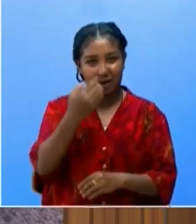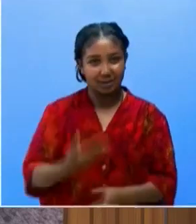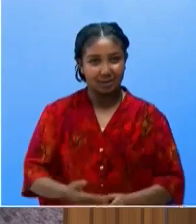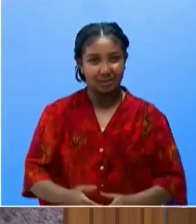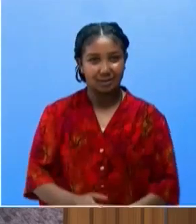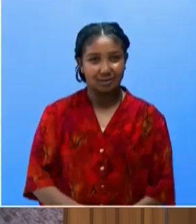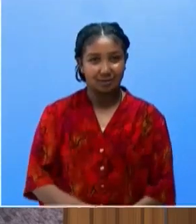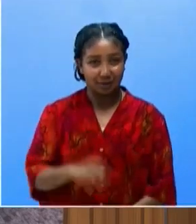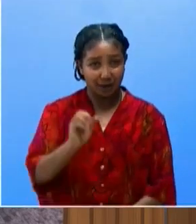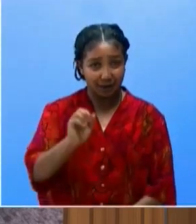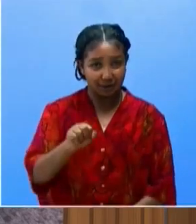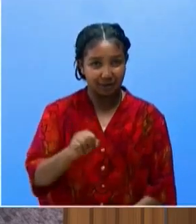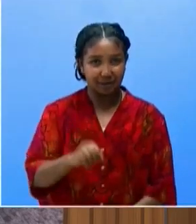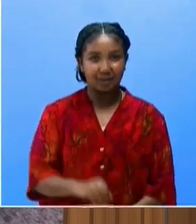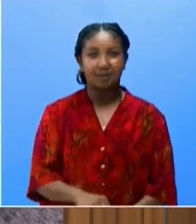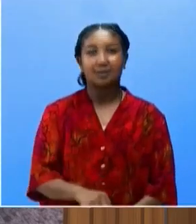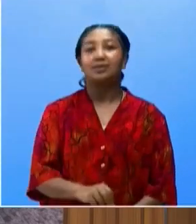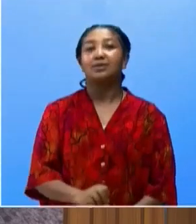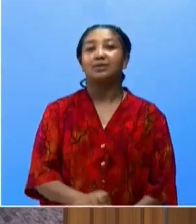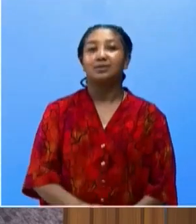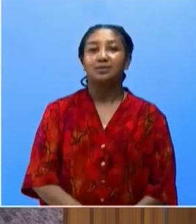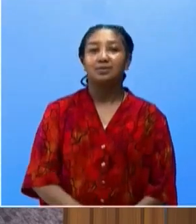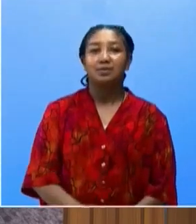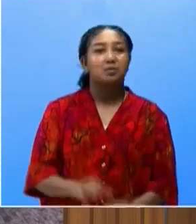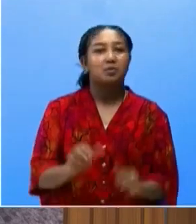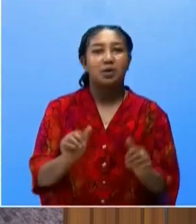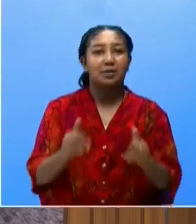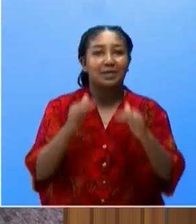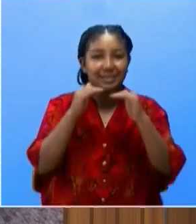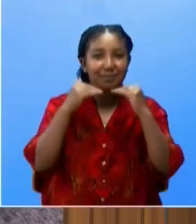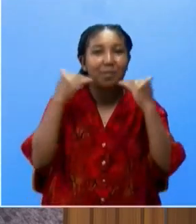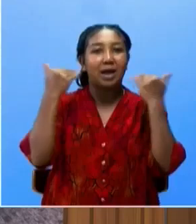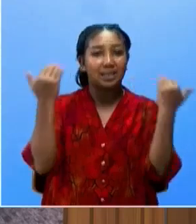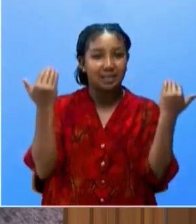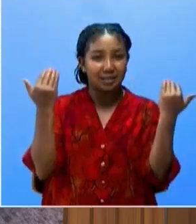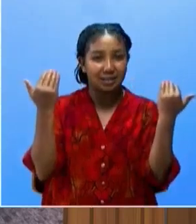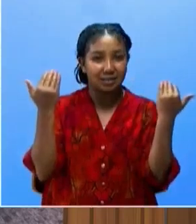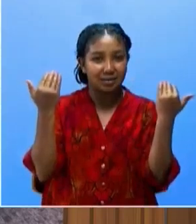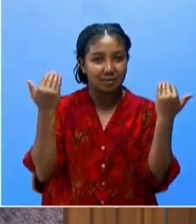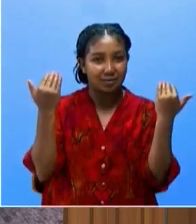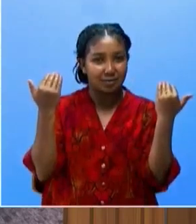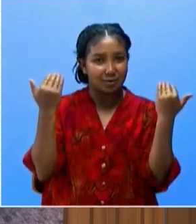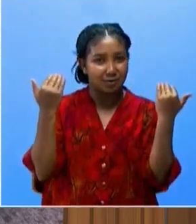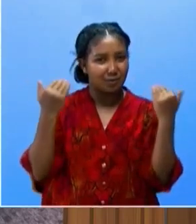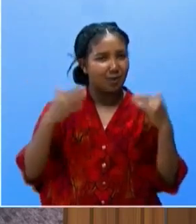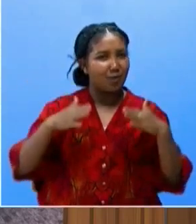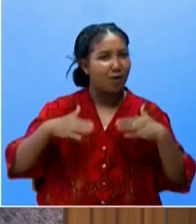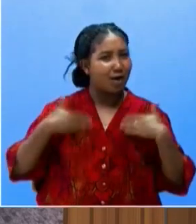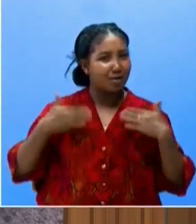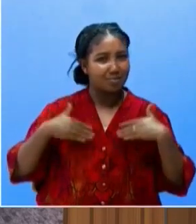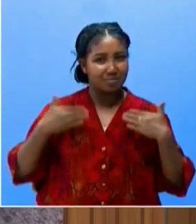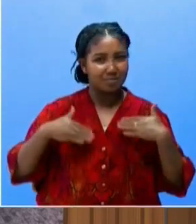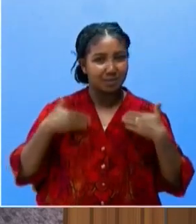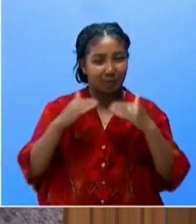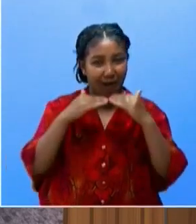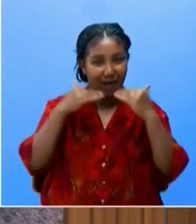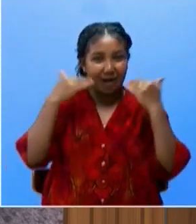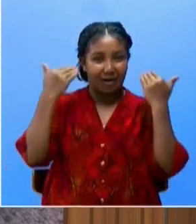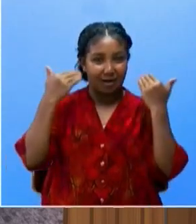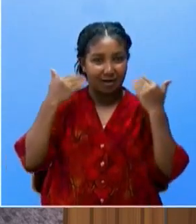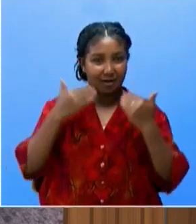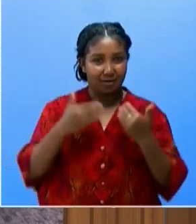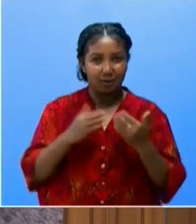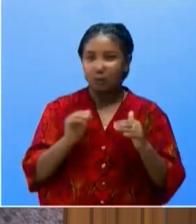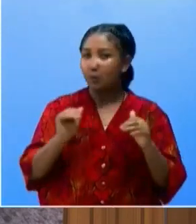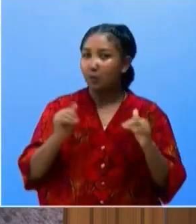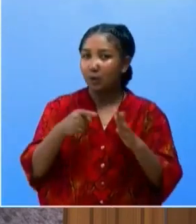eyes. Right? All right. How about the smile? Warm smile. Good. Okay.